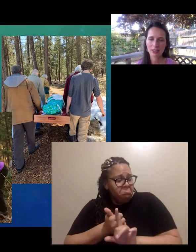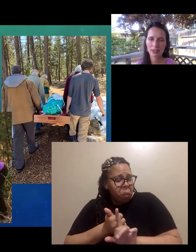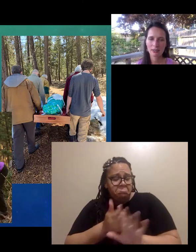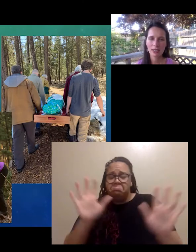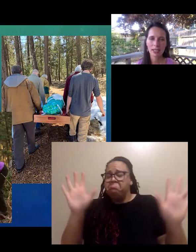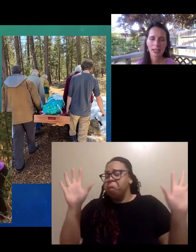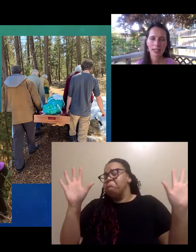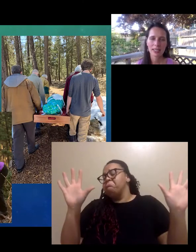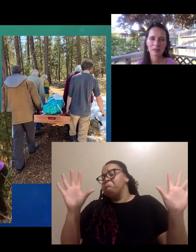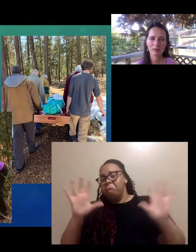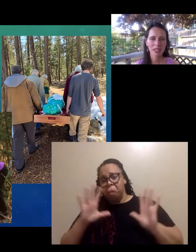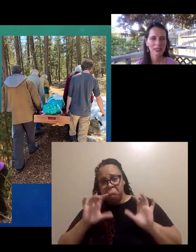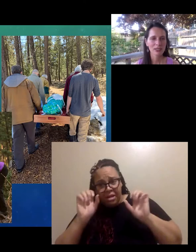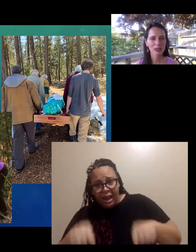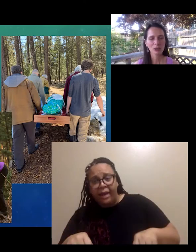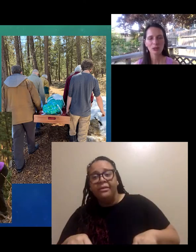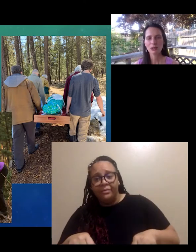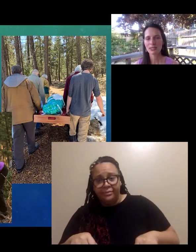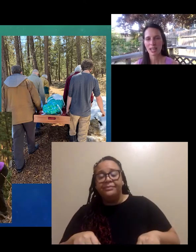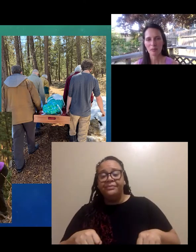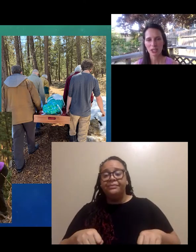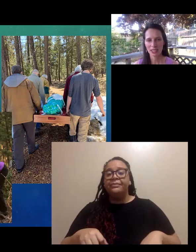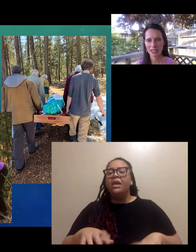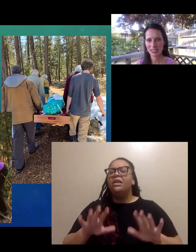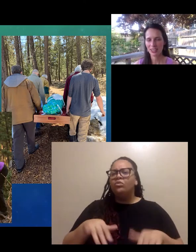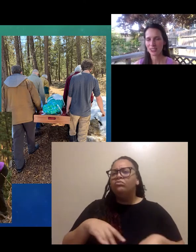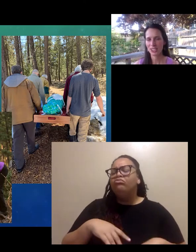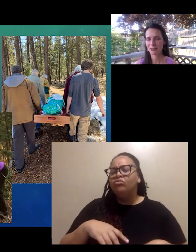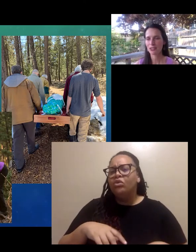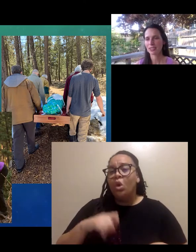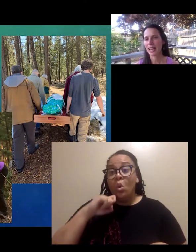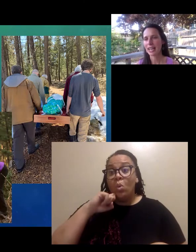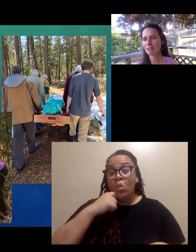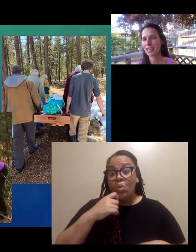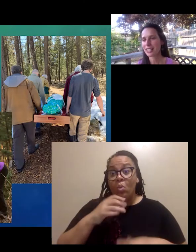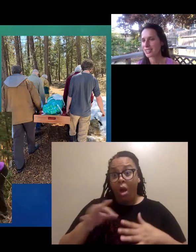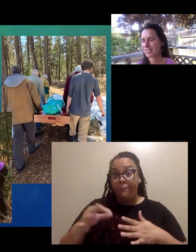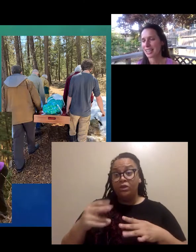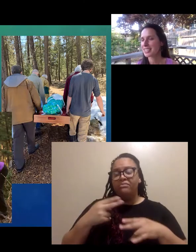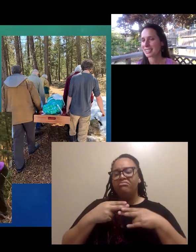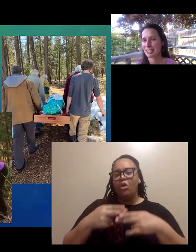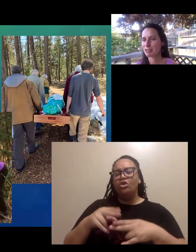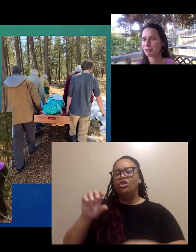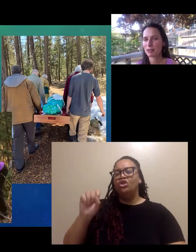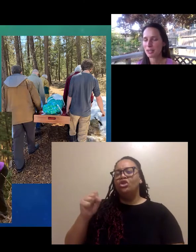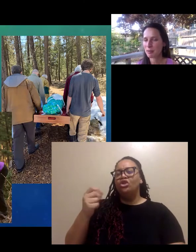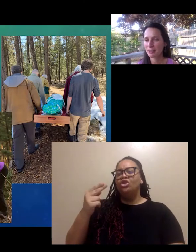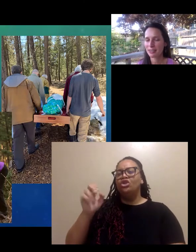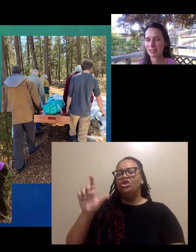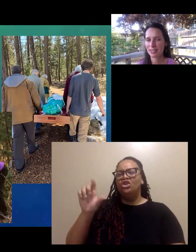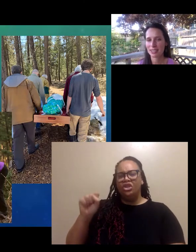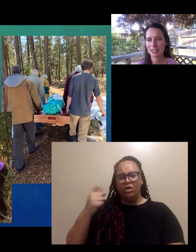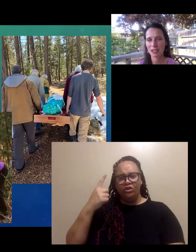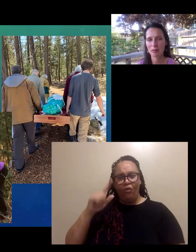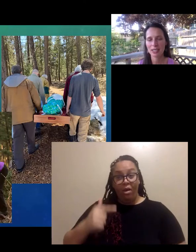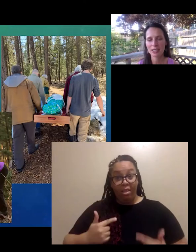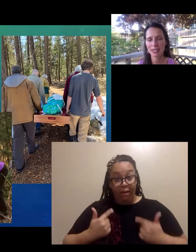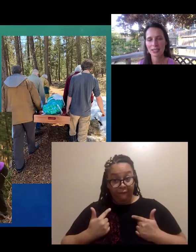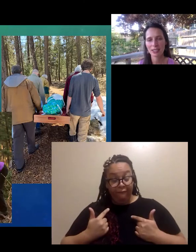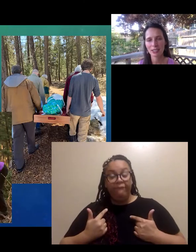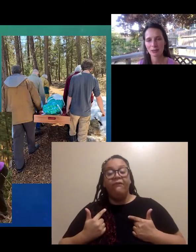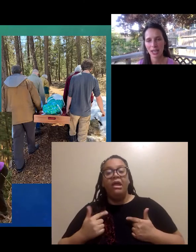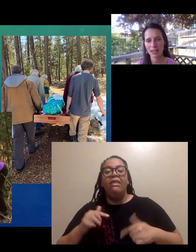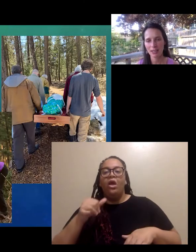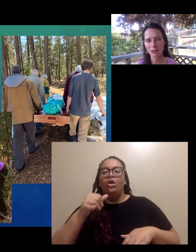also. Um, there's a cool option called shelves for life that I just like to tell folks about. There's a gentleman